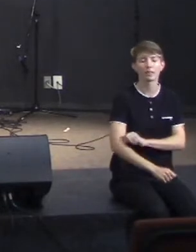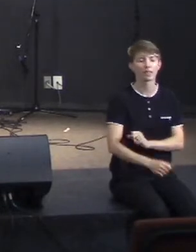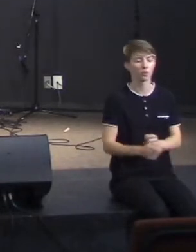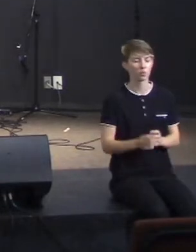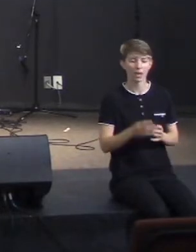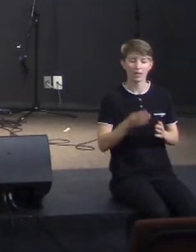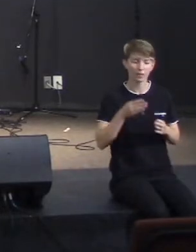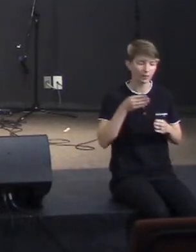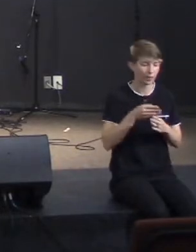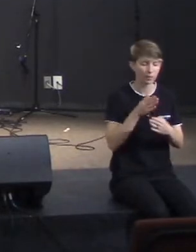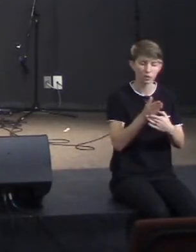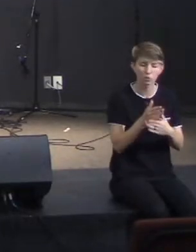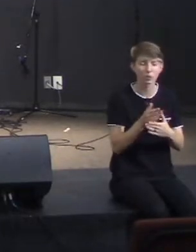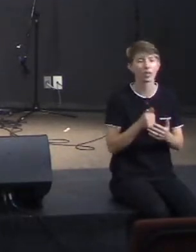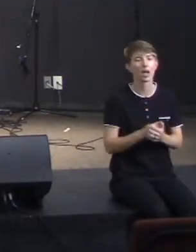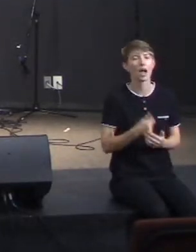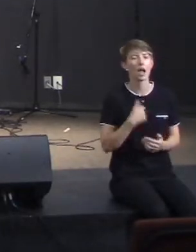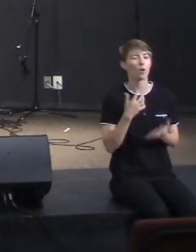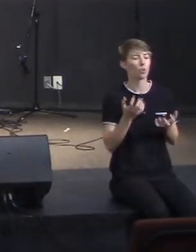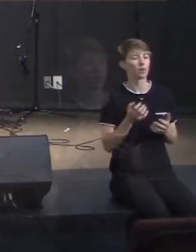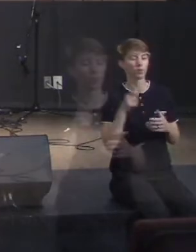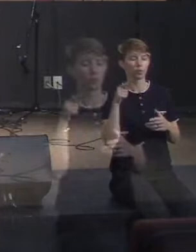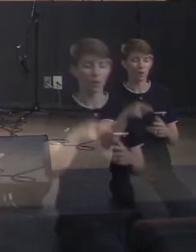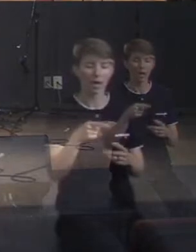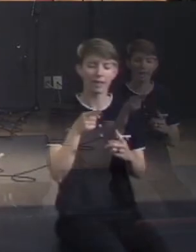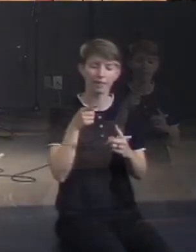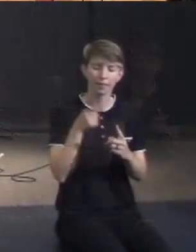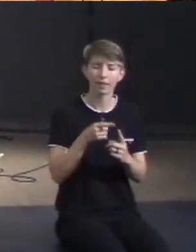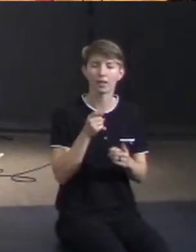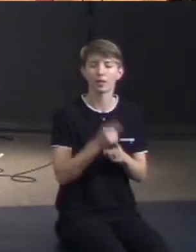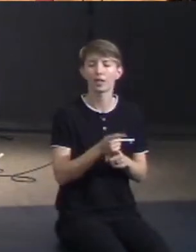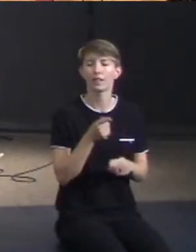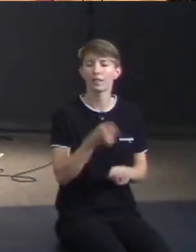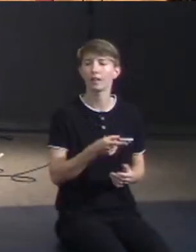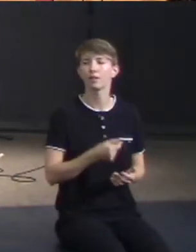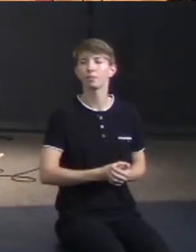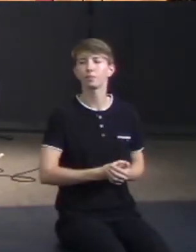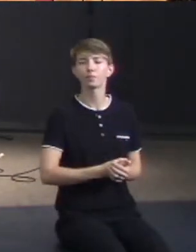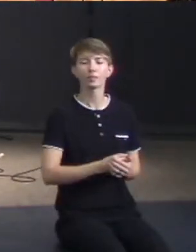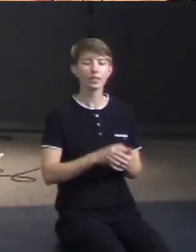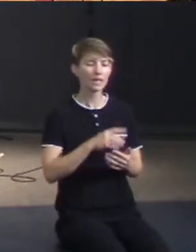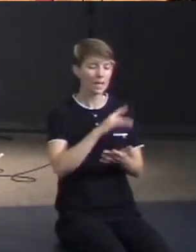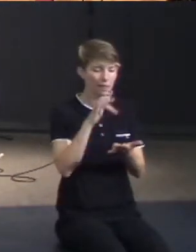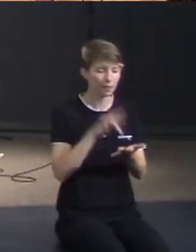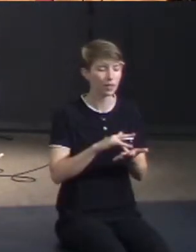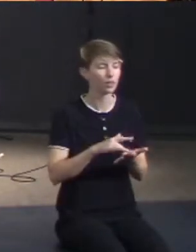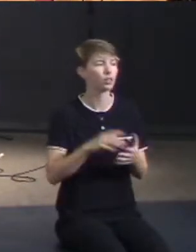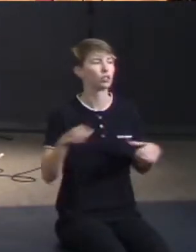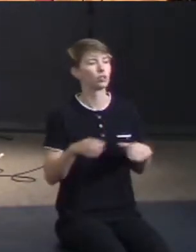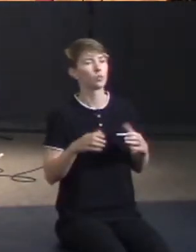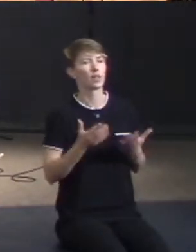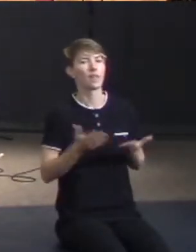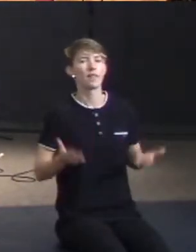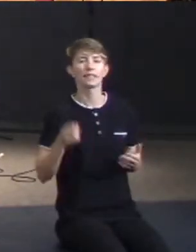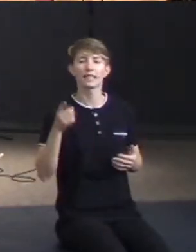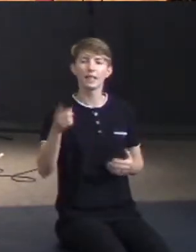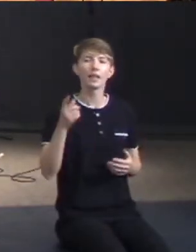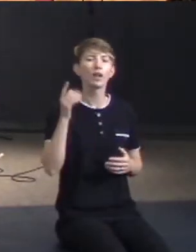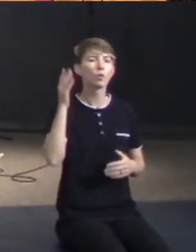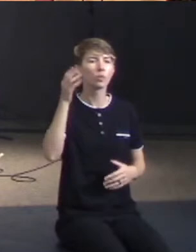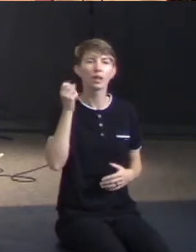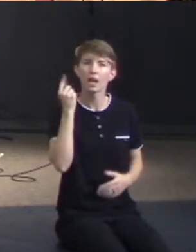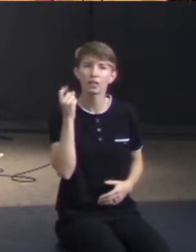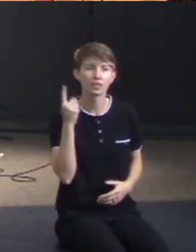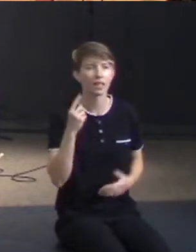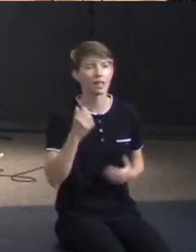right there, because right there is where Jesus would be, in the midst, in the middle, doing the things that they would understand, living in a way that